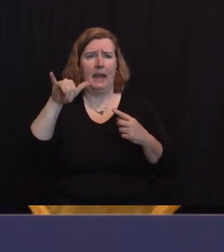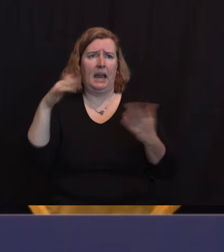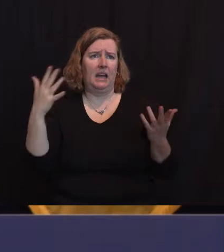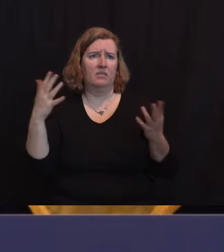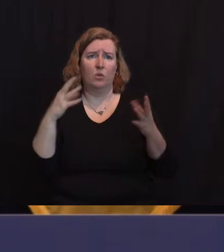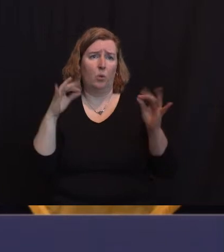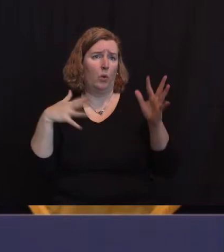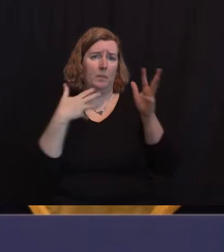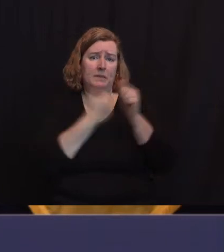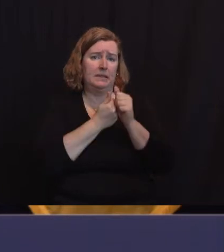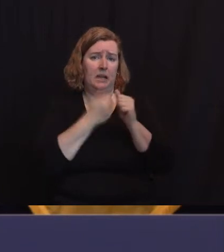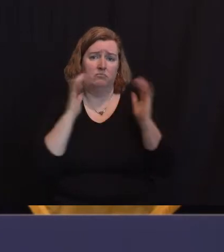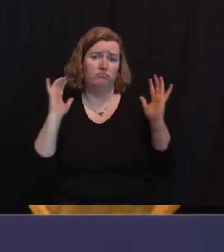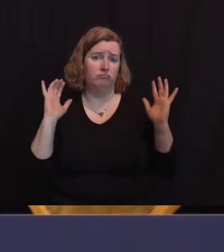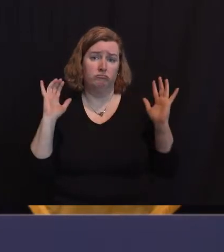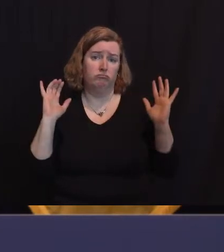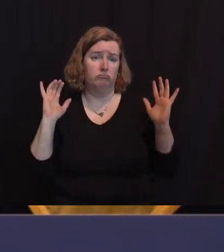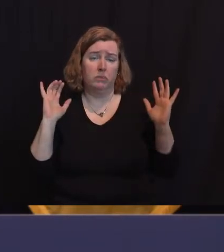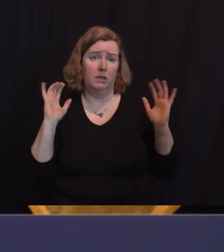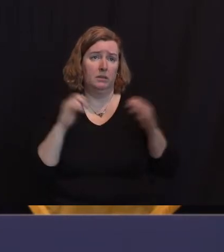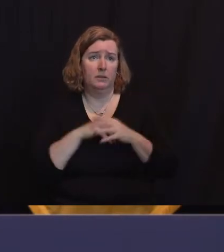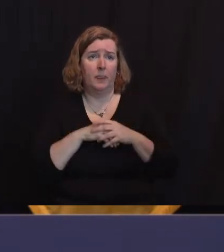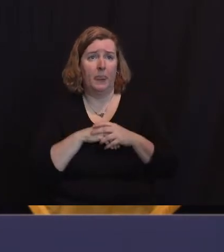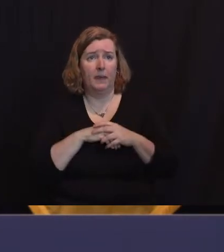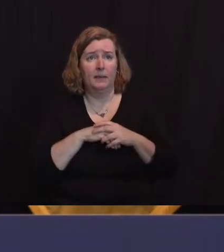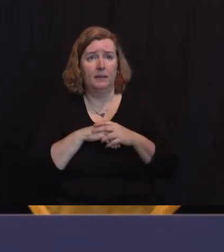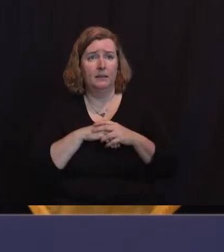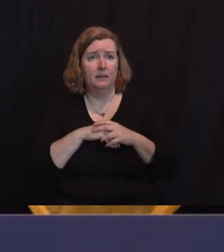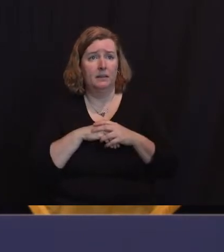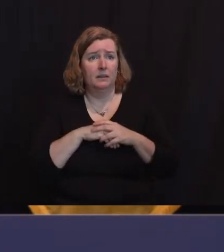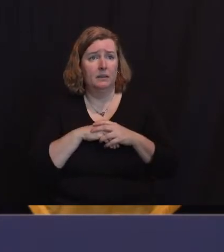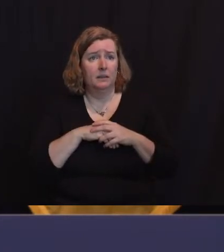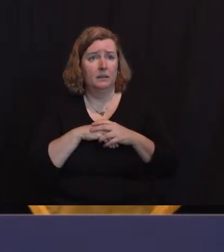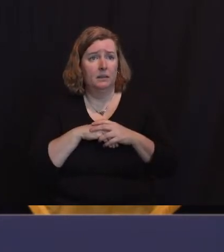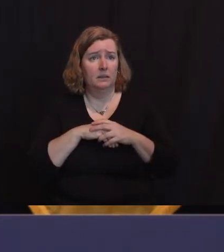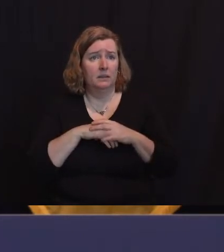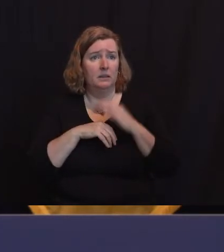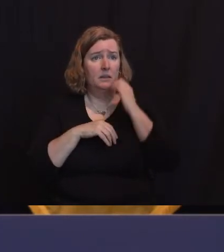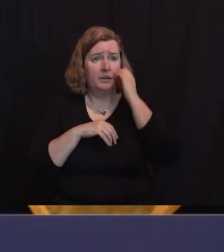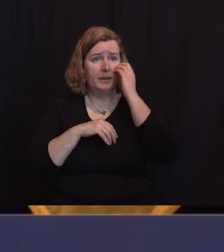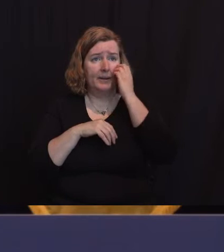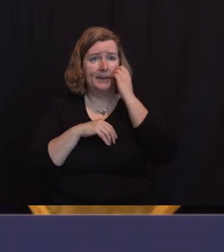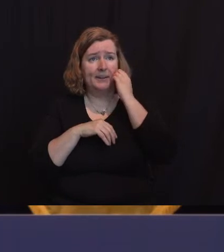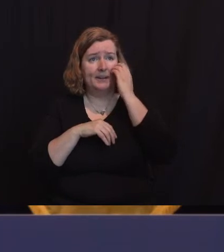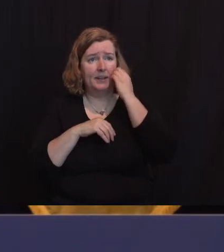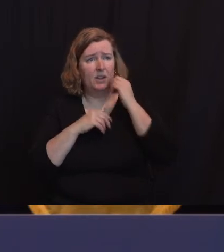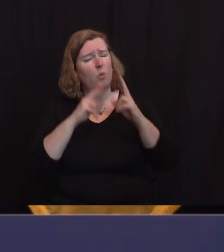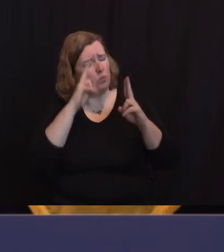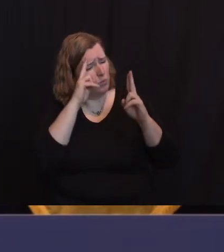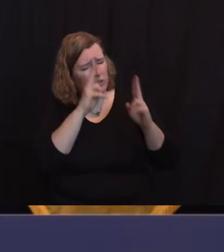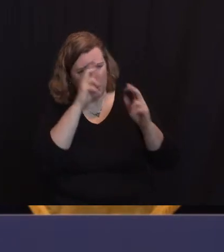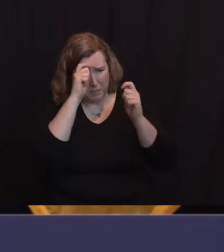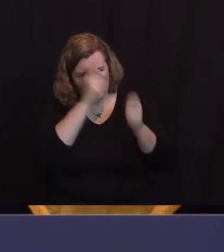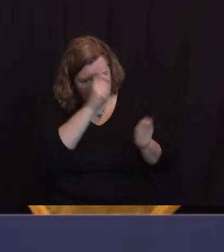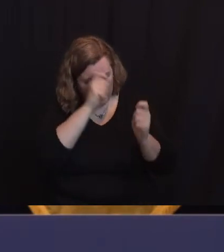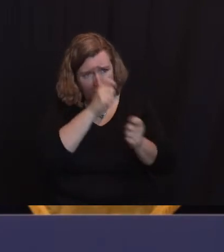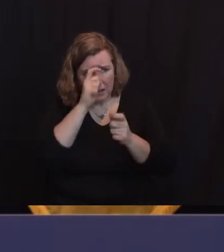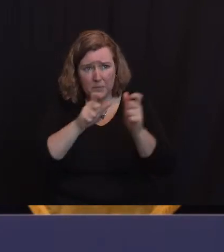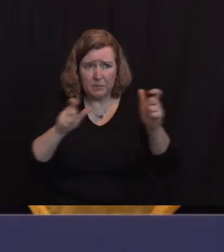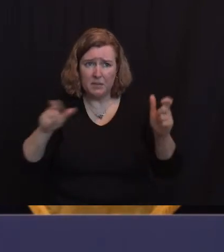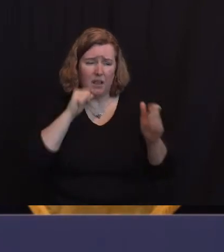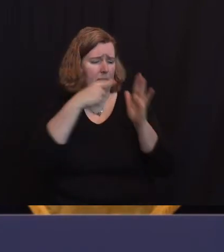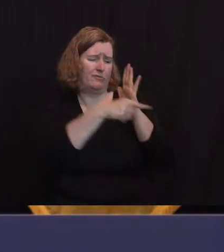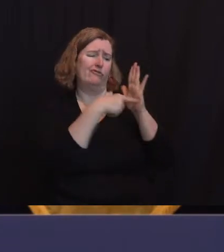I've got nothing to, again, with all due respect to the Monday morning quarterbacking, we make the